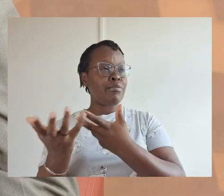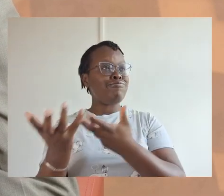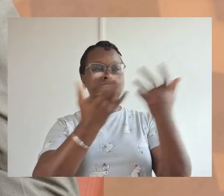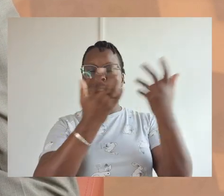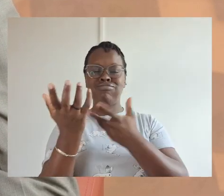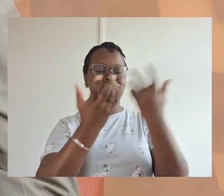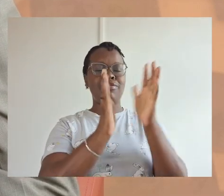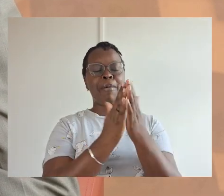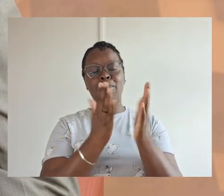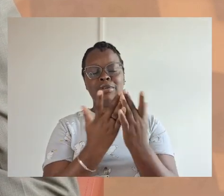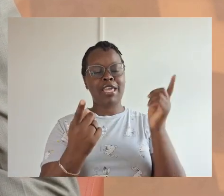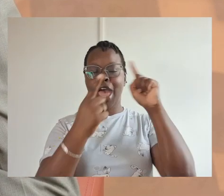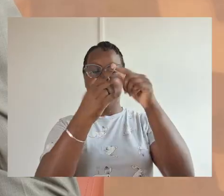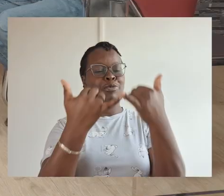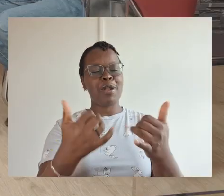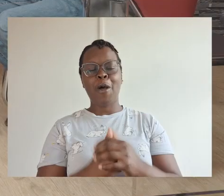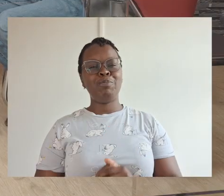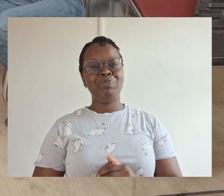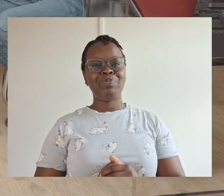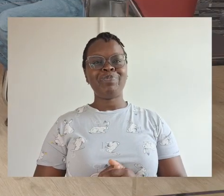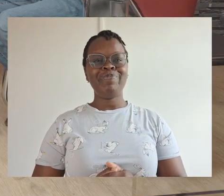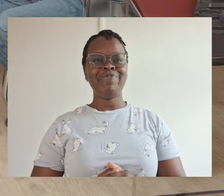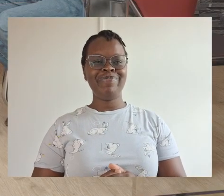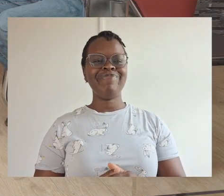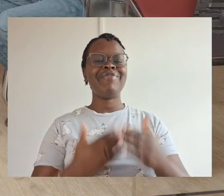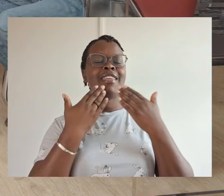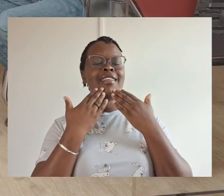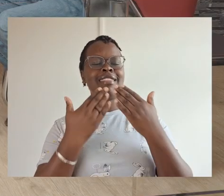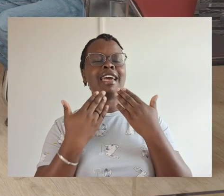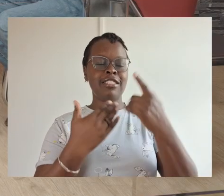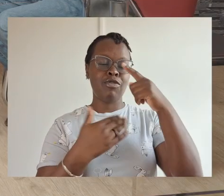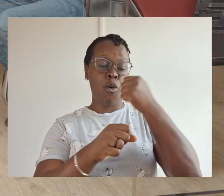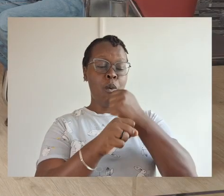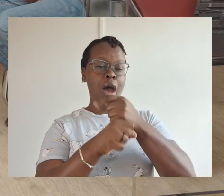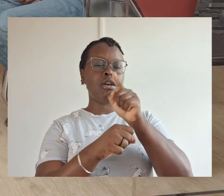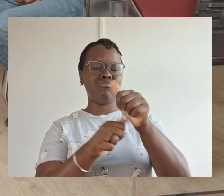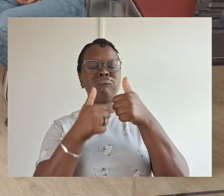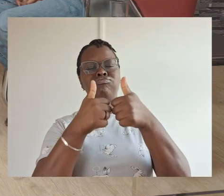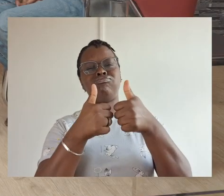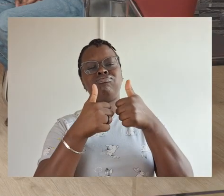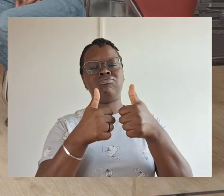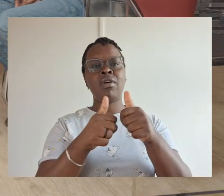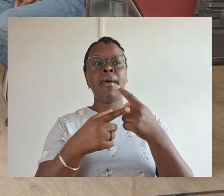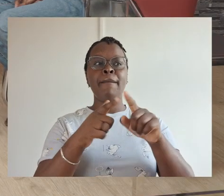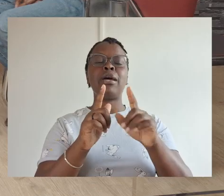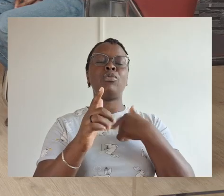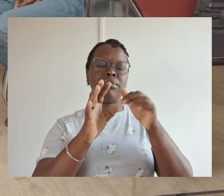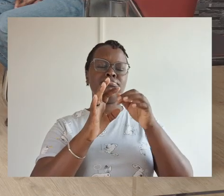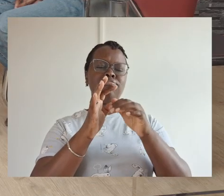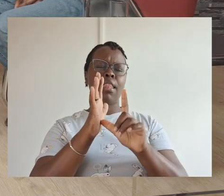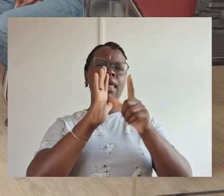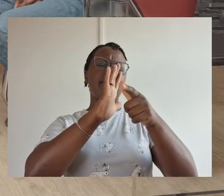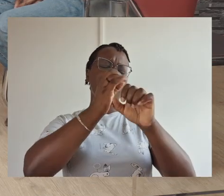books at schools. And you know, congratulations, that was and thanks for the work you're doing. We'll talk a lot about the gaps that you also